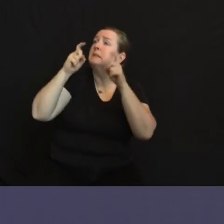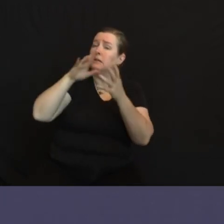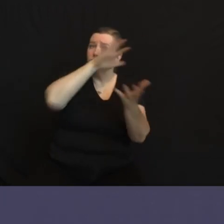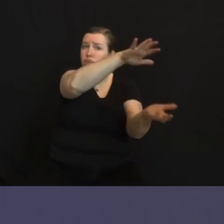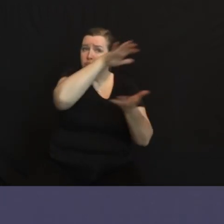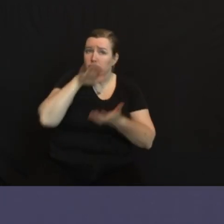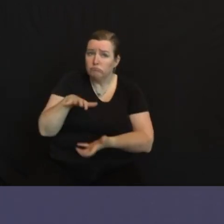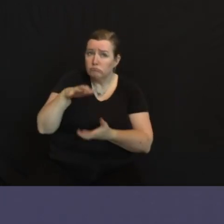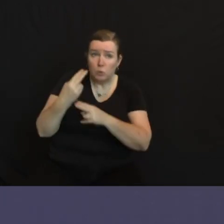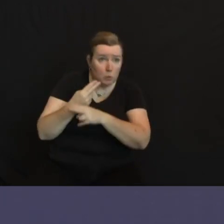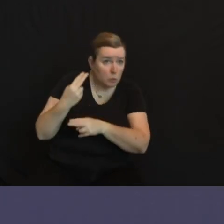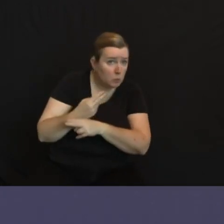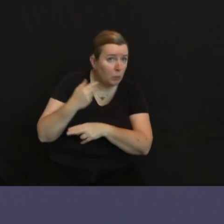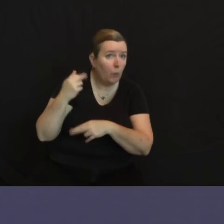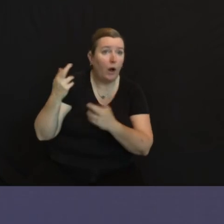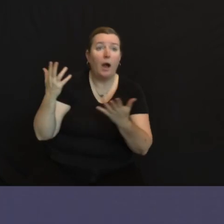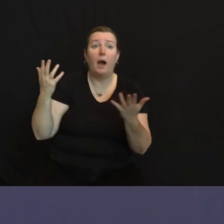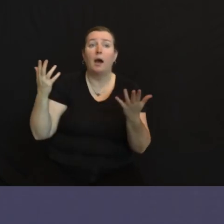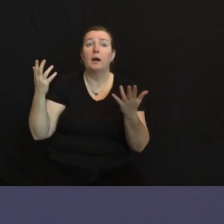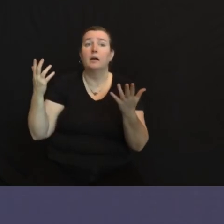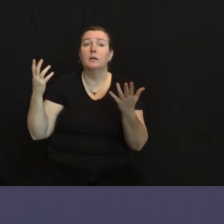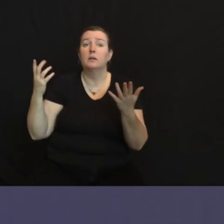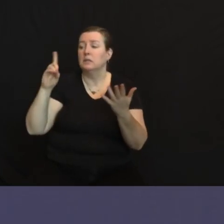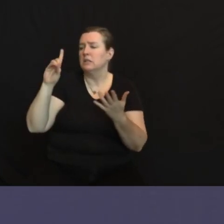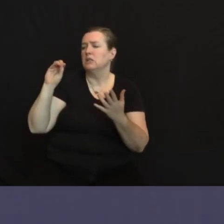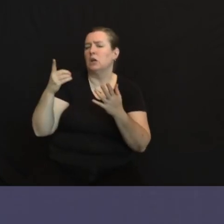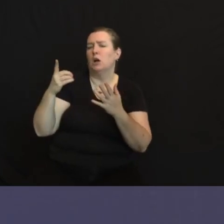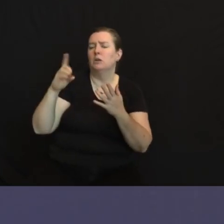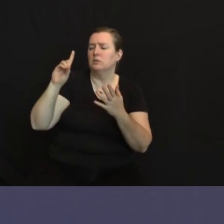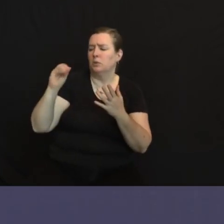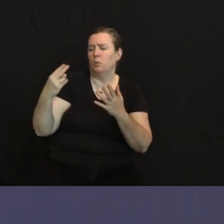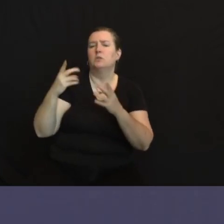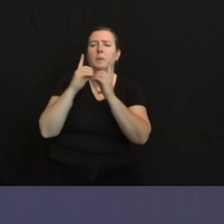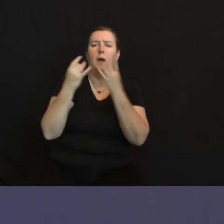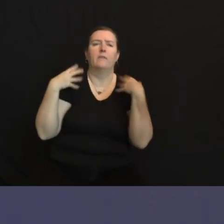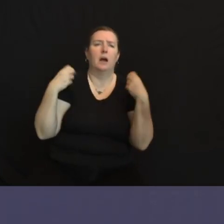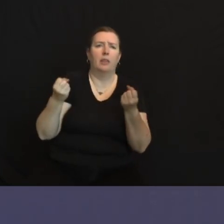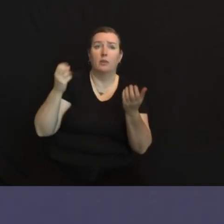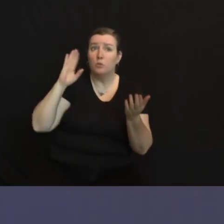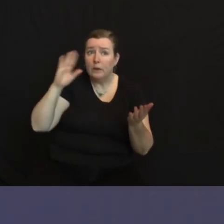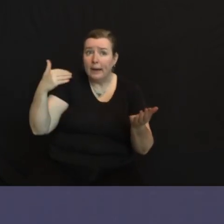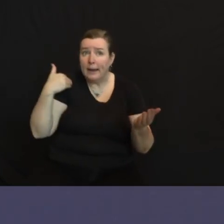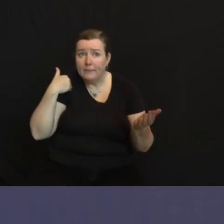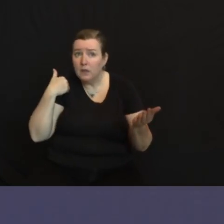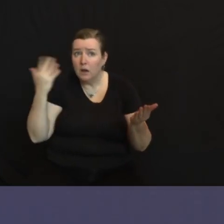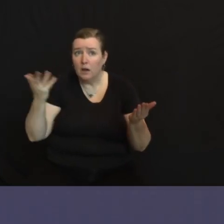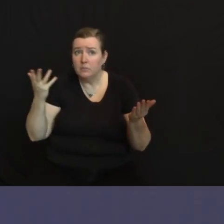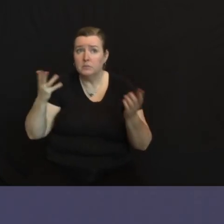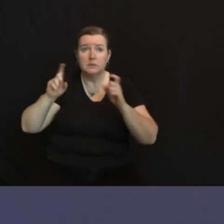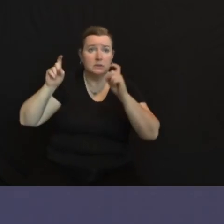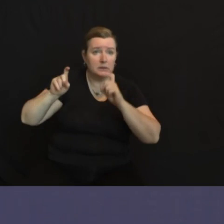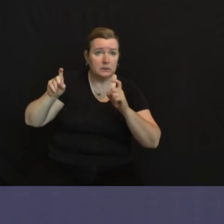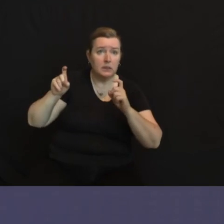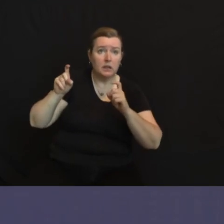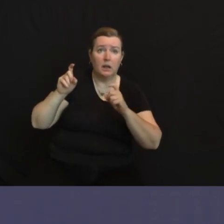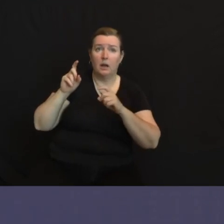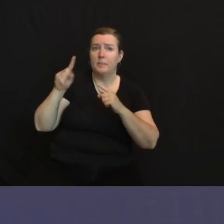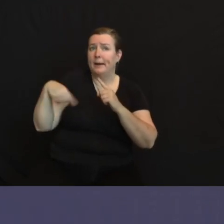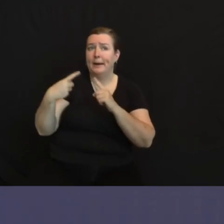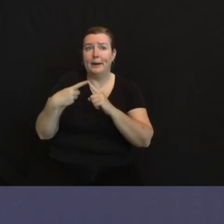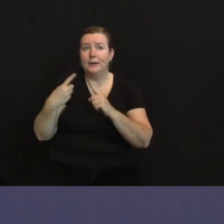the DOH dashboard reflect those tests and not just the PCR tests? Commissioner, you